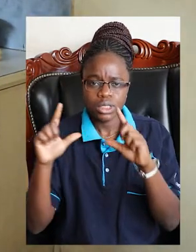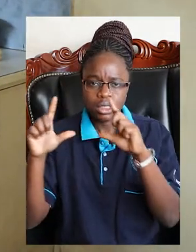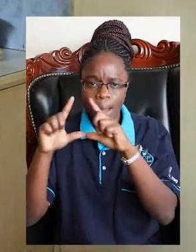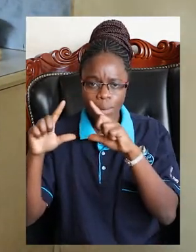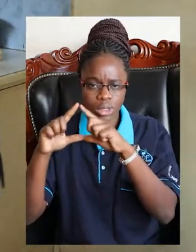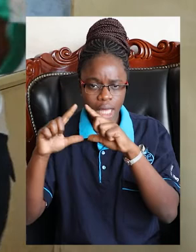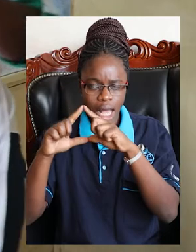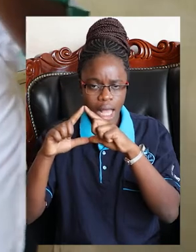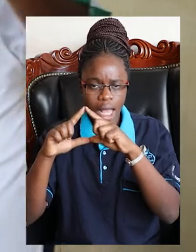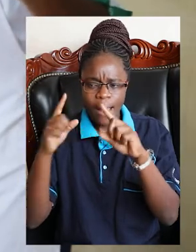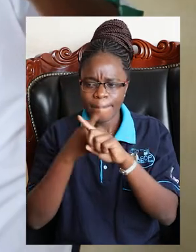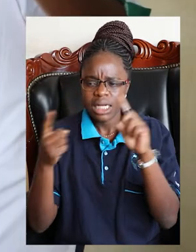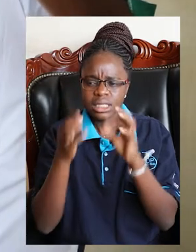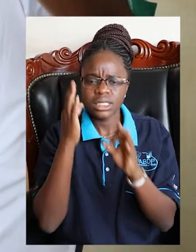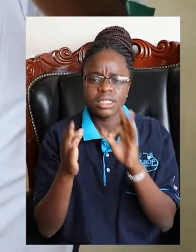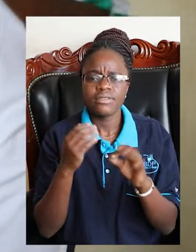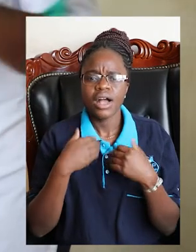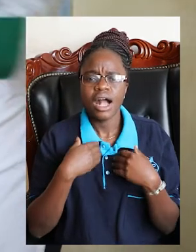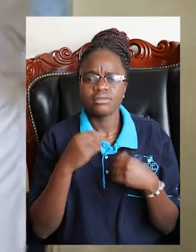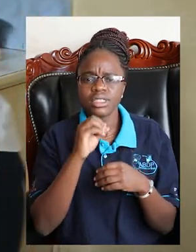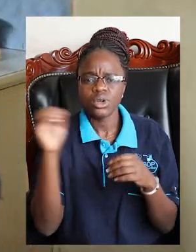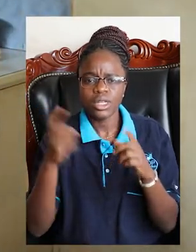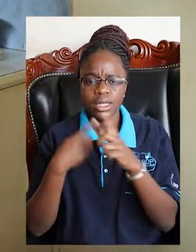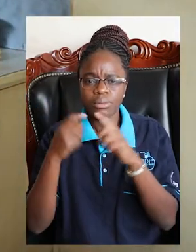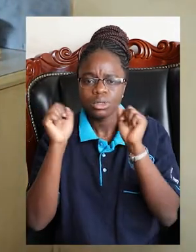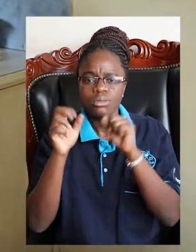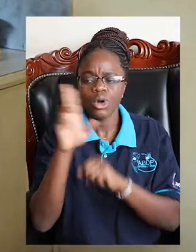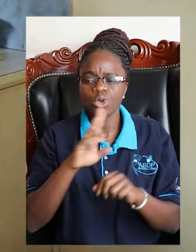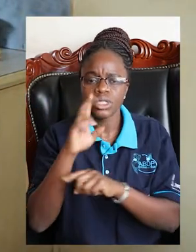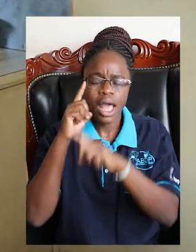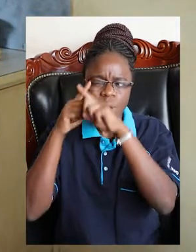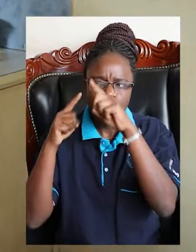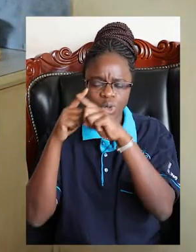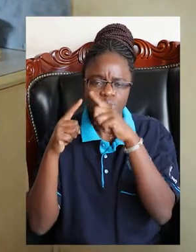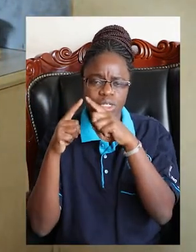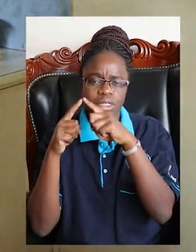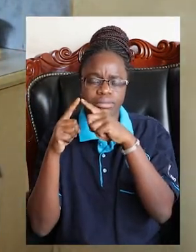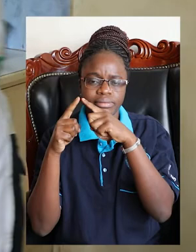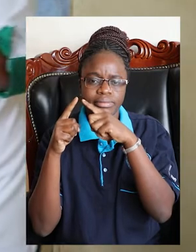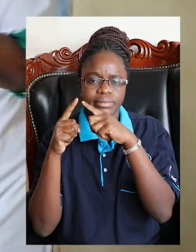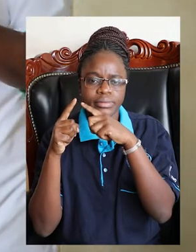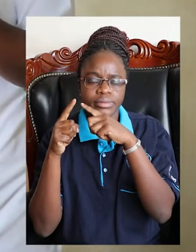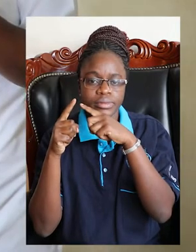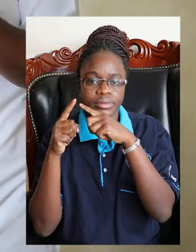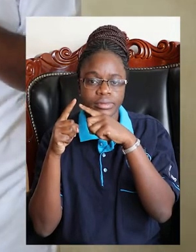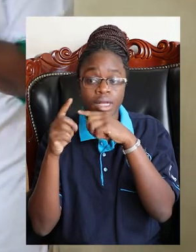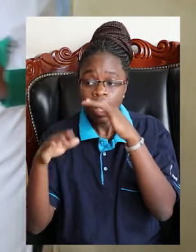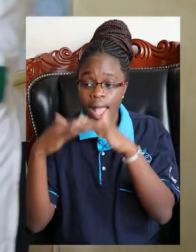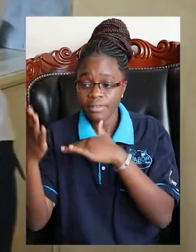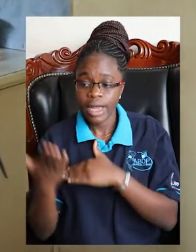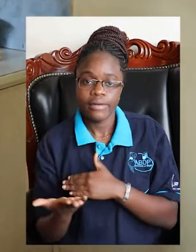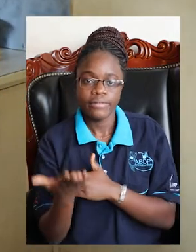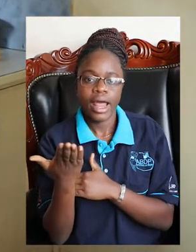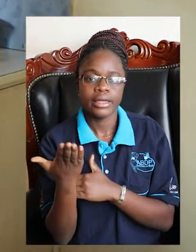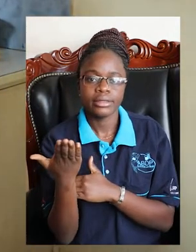like using the leek. But if you don't have the leek, you can use the onions. There's no problem. You can just use the onions. So